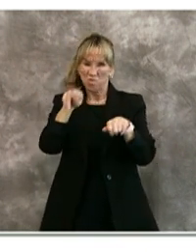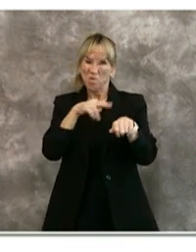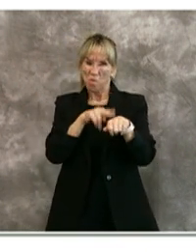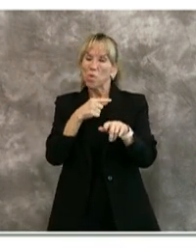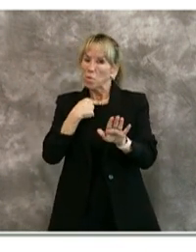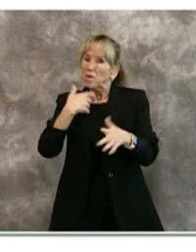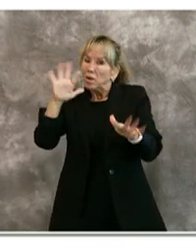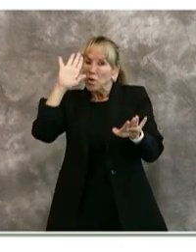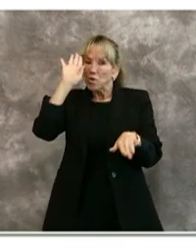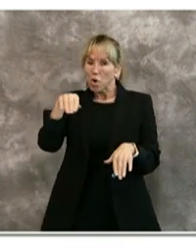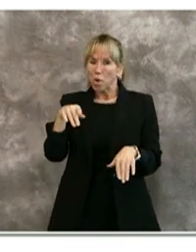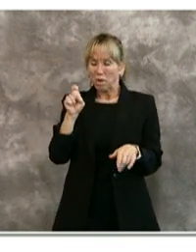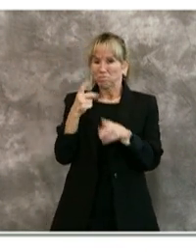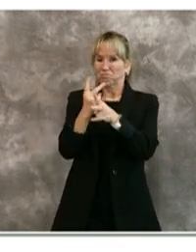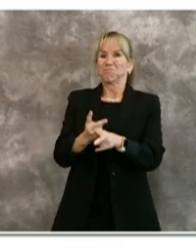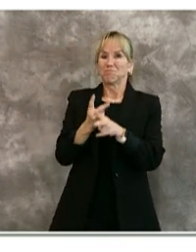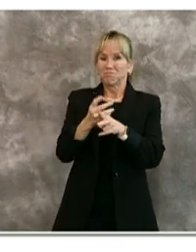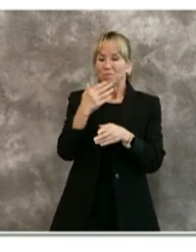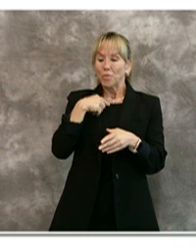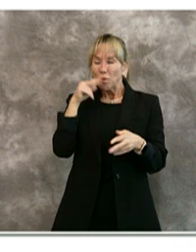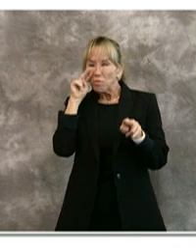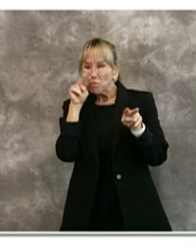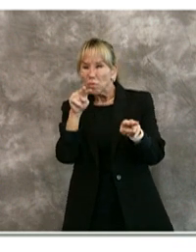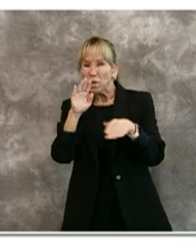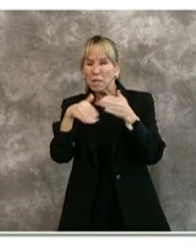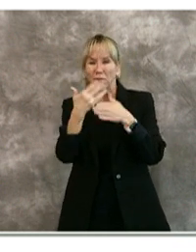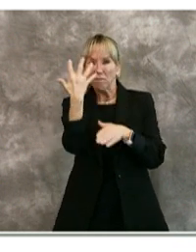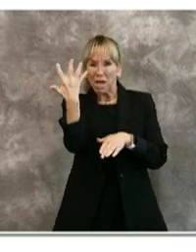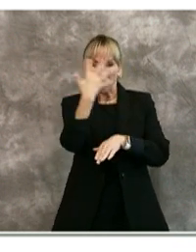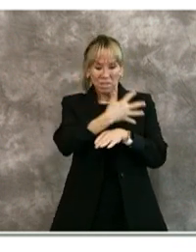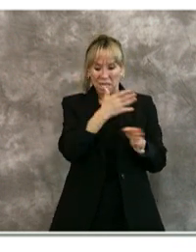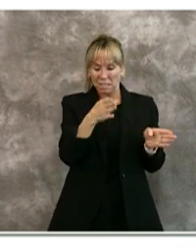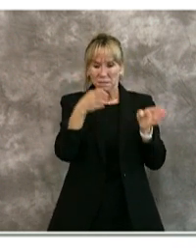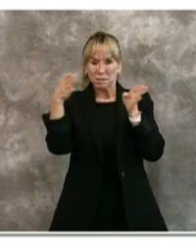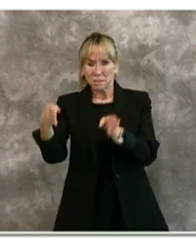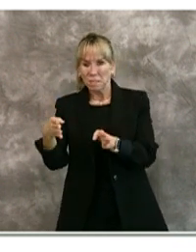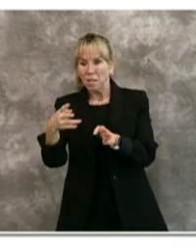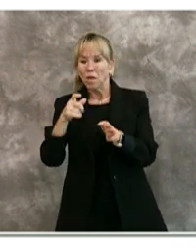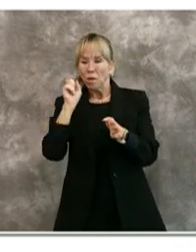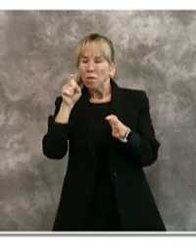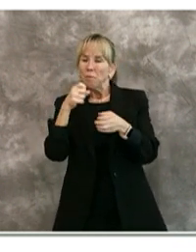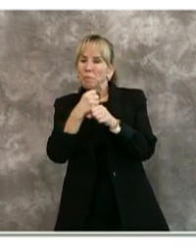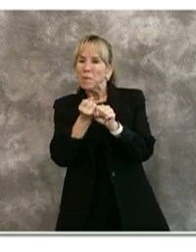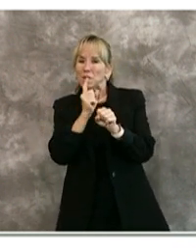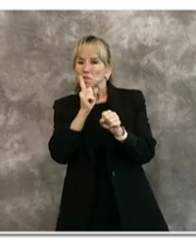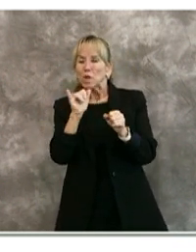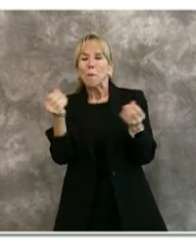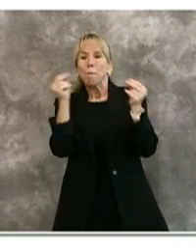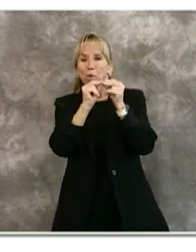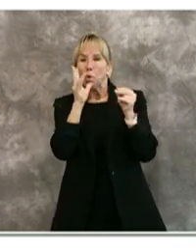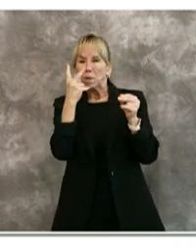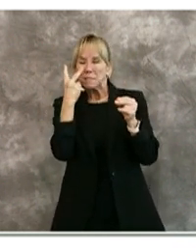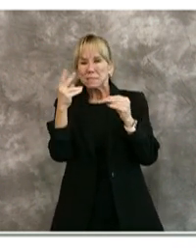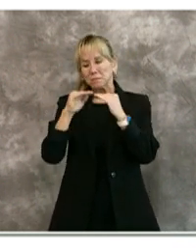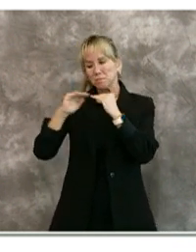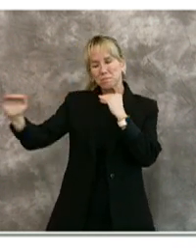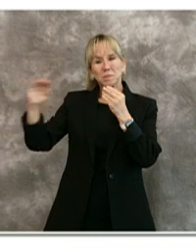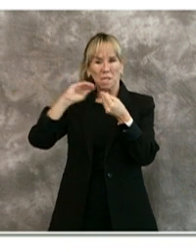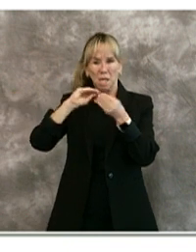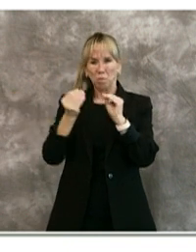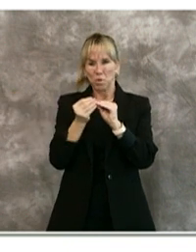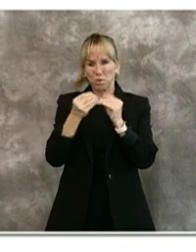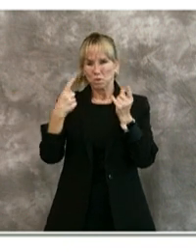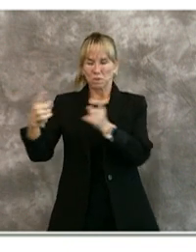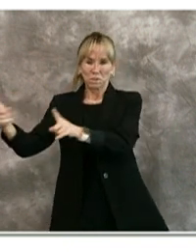and hope that over the next 5 days, we will have more consistent numbers in the range of what